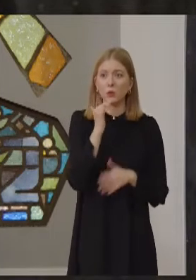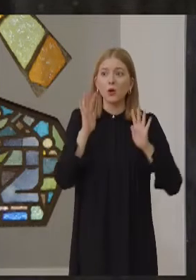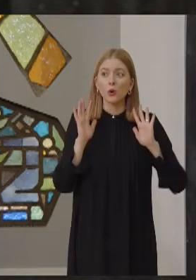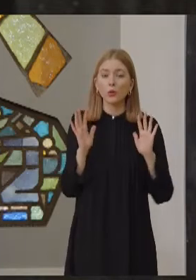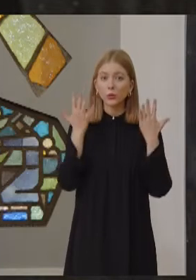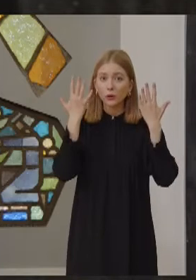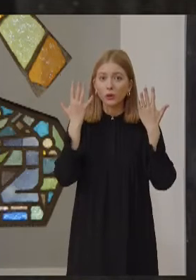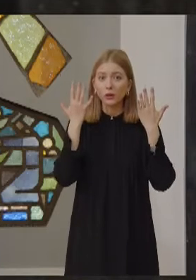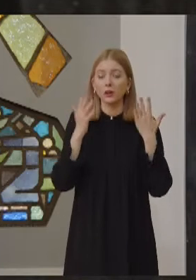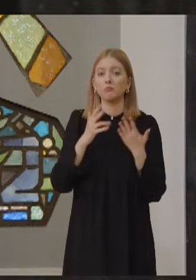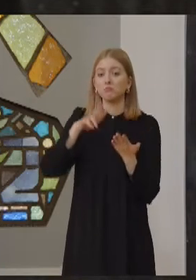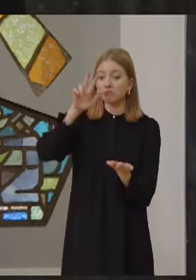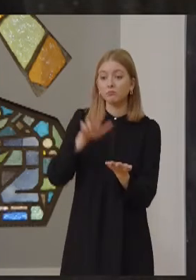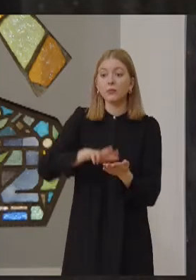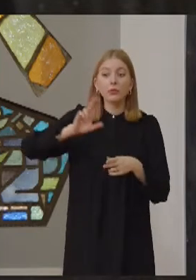In 2022, a new